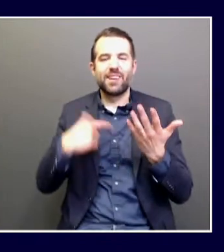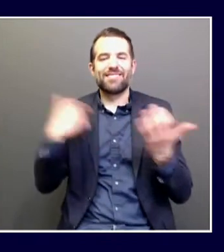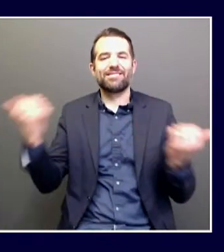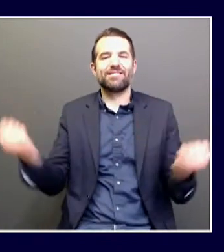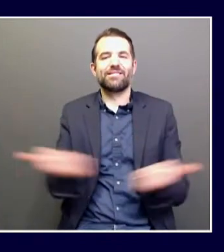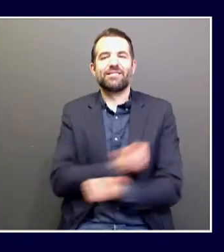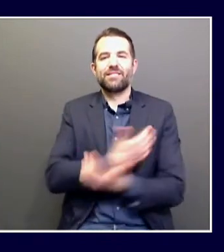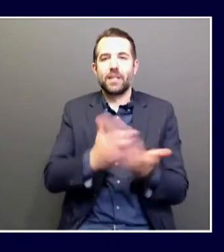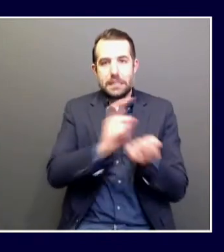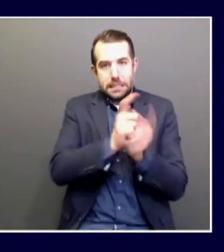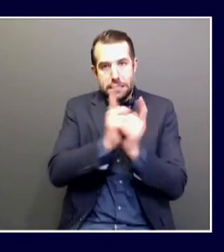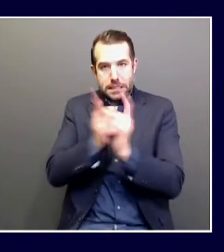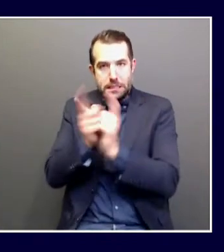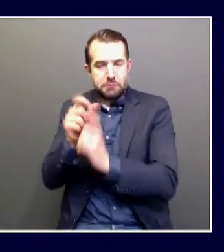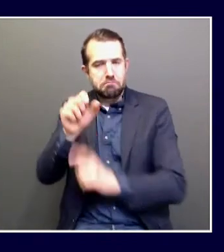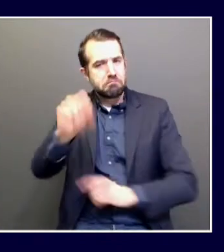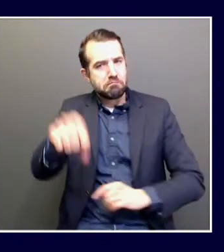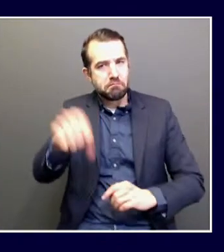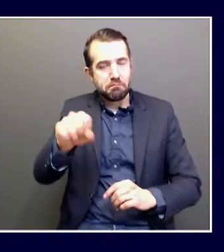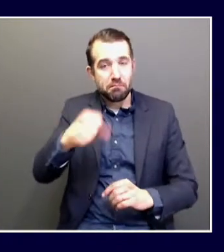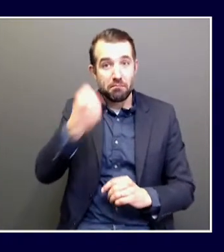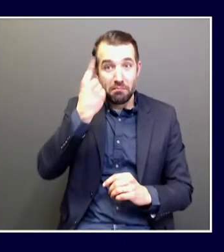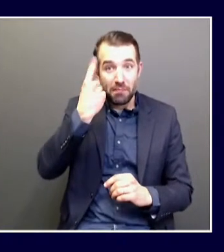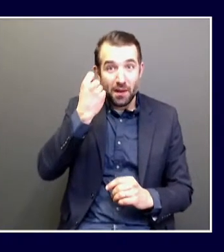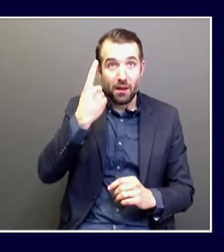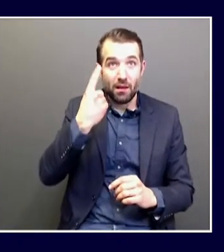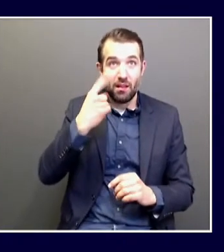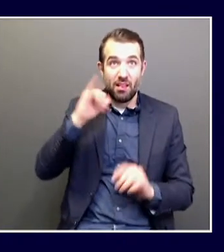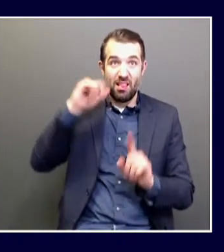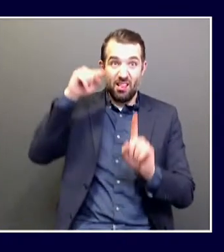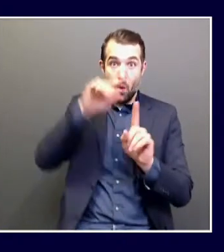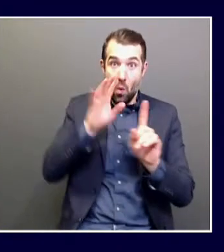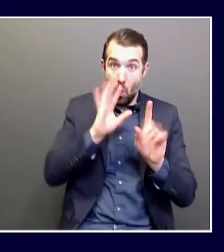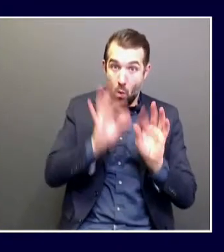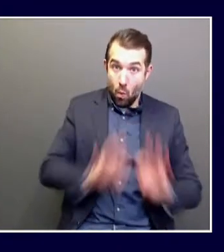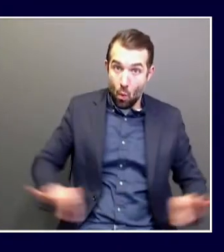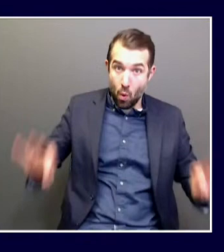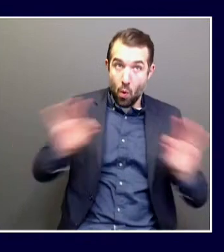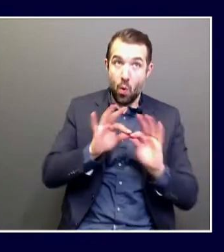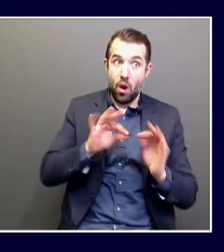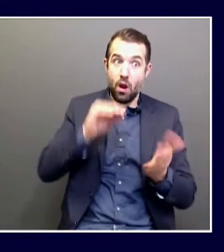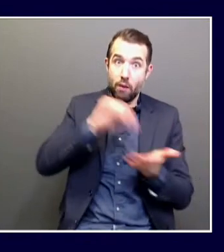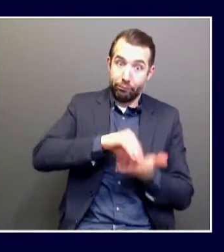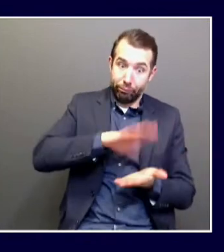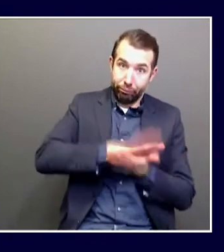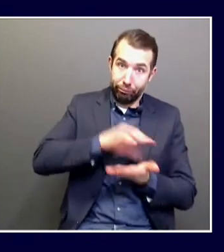have to keep those things in mind. I don't know where we're going to be, but that's how we're thinking about it right now.